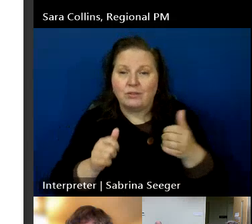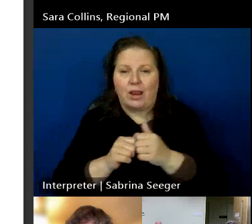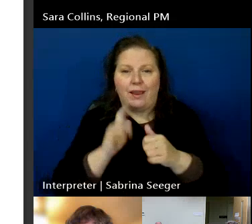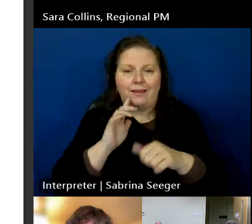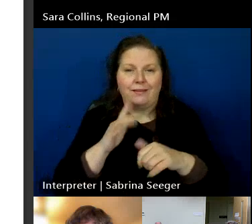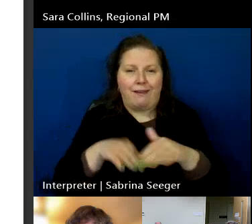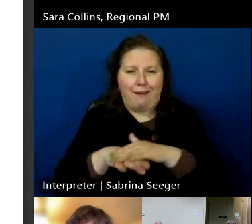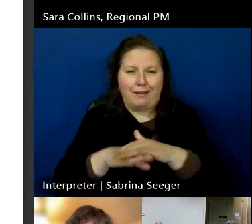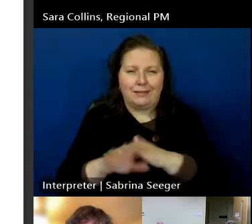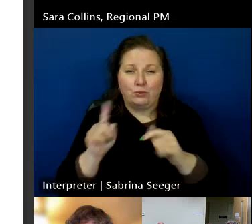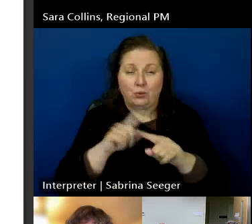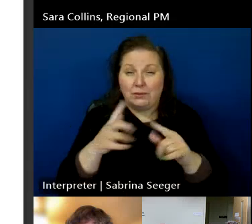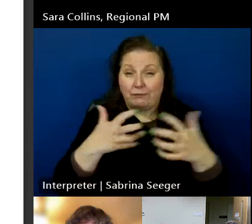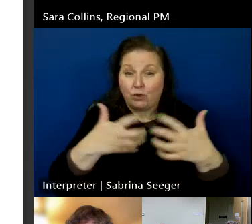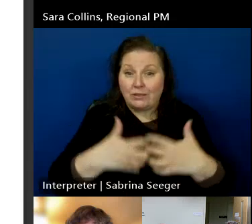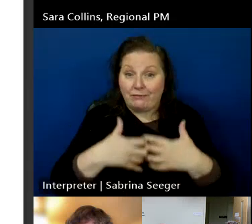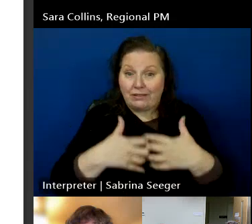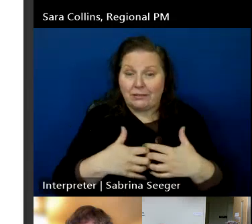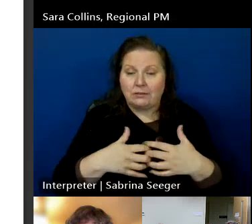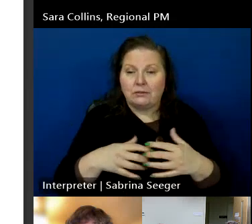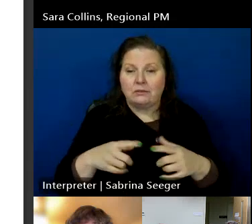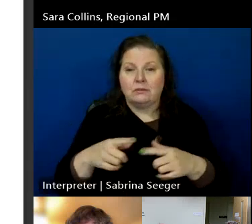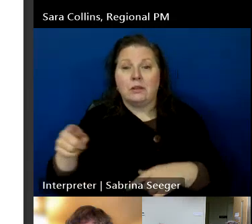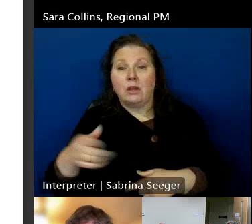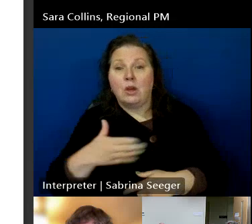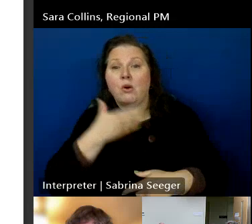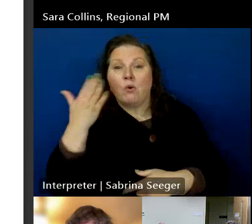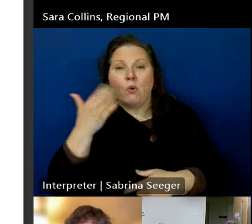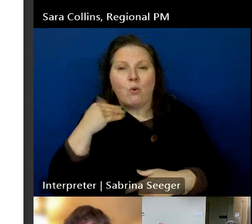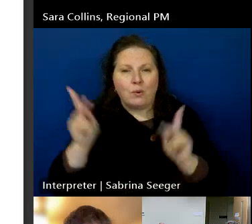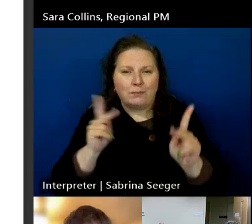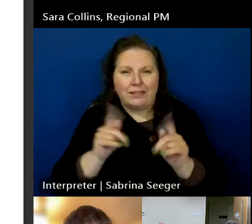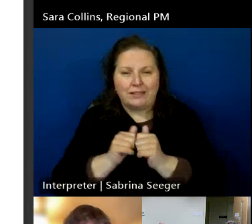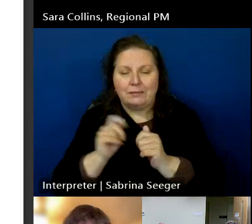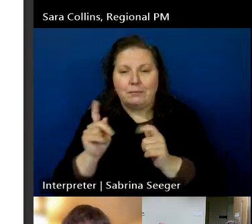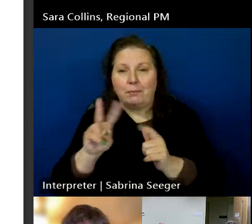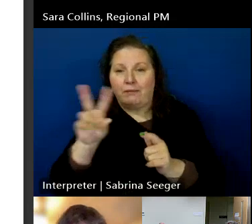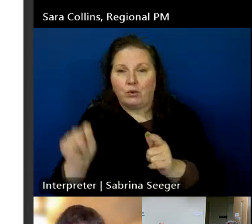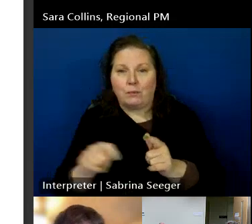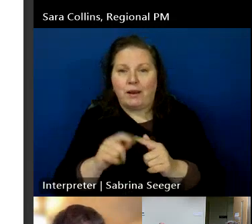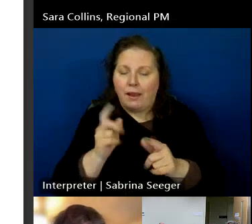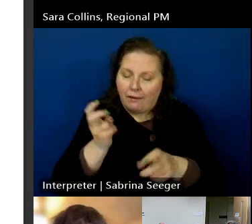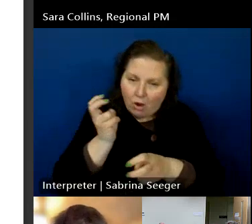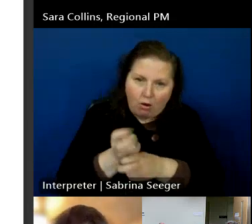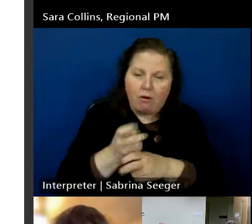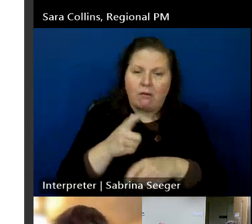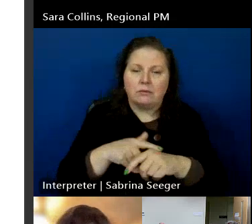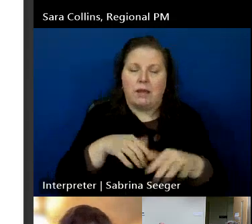devices, unhoused Vermonters have a lot harder time accessing care.